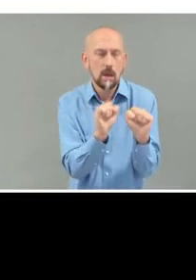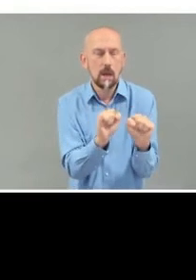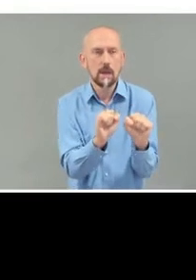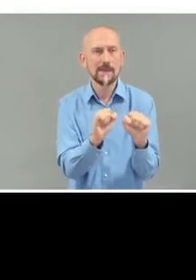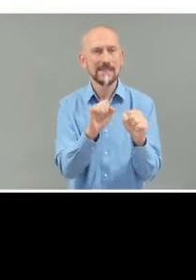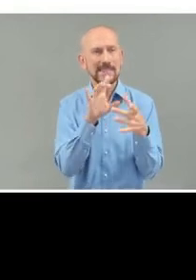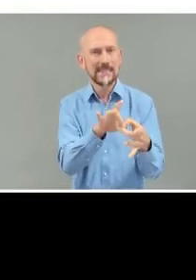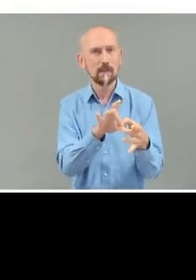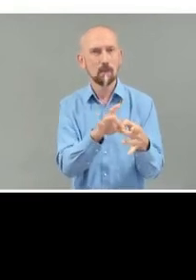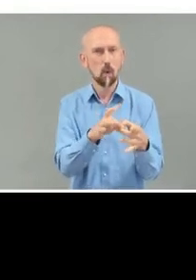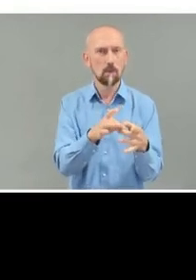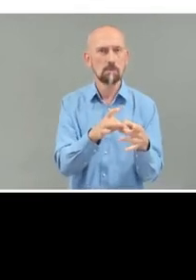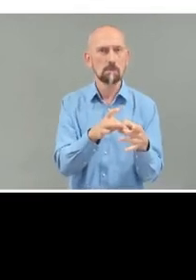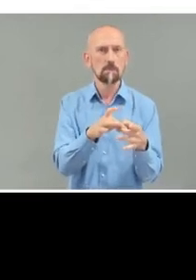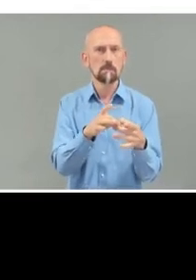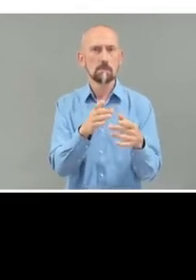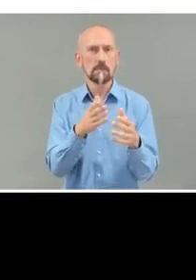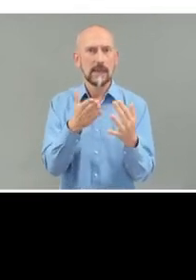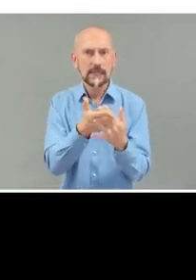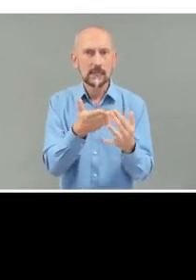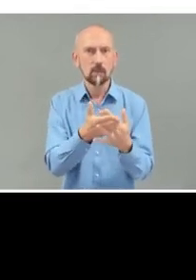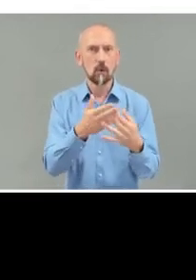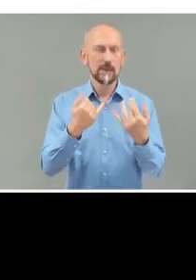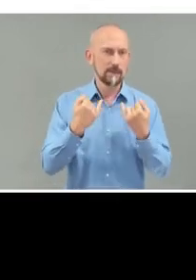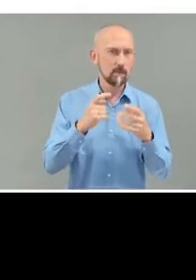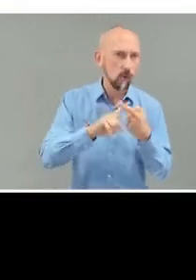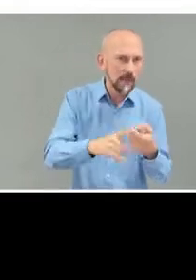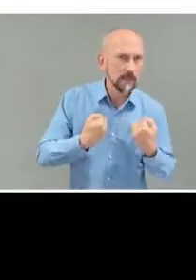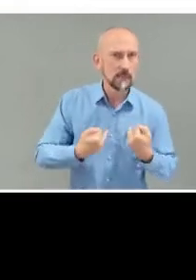and you will be able to access this information afterwards.